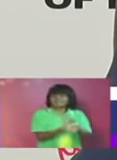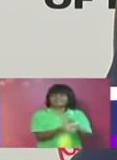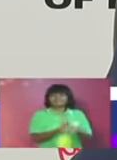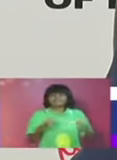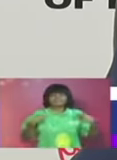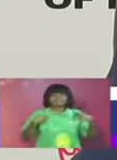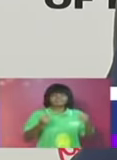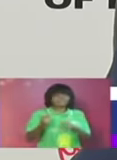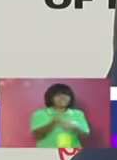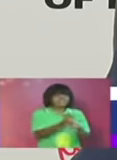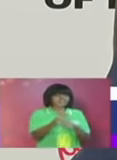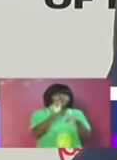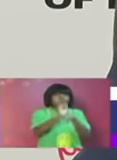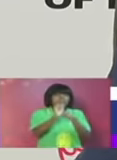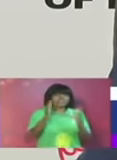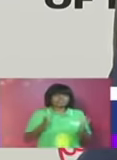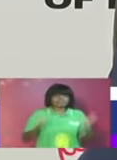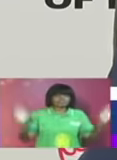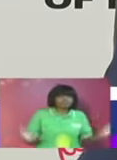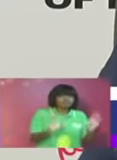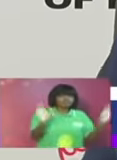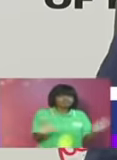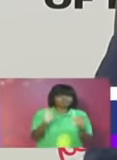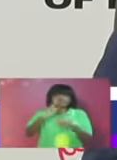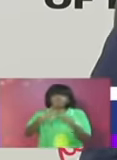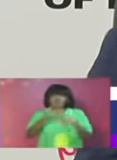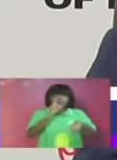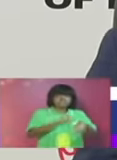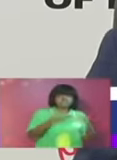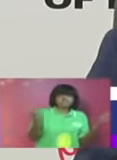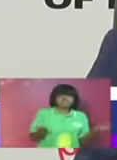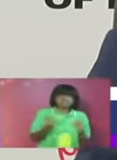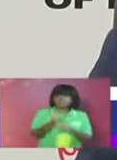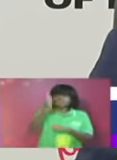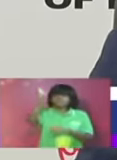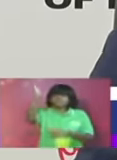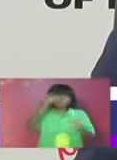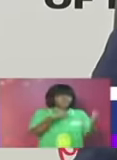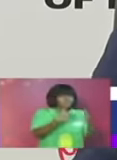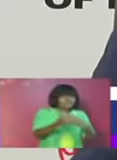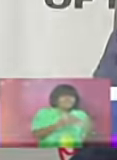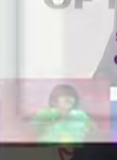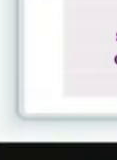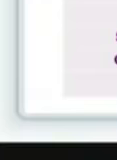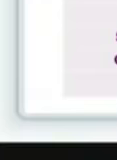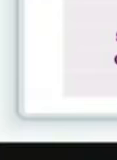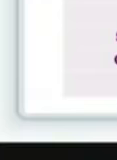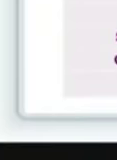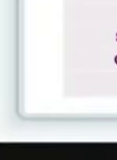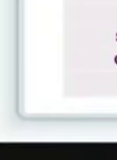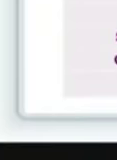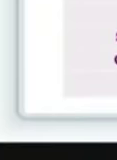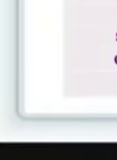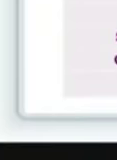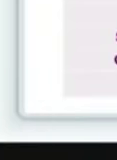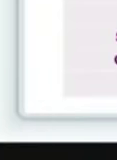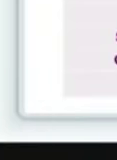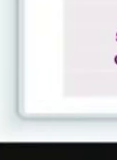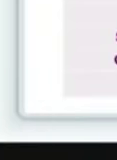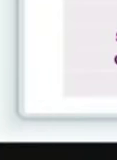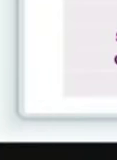and Tobago under trying conditions. The vaccination update is as follows. If you could have the first chart.